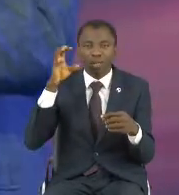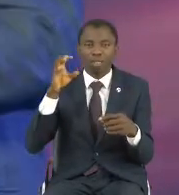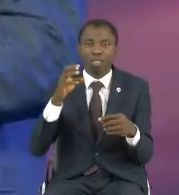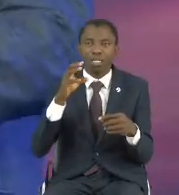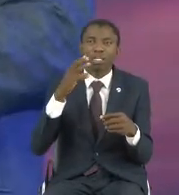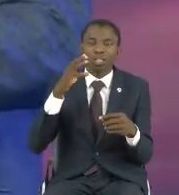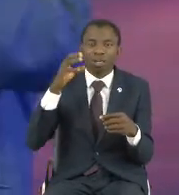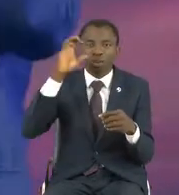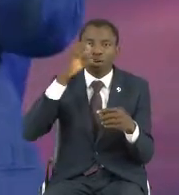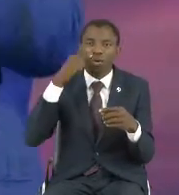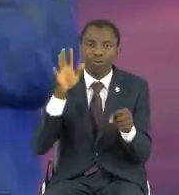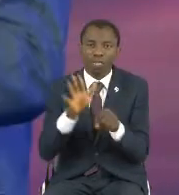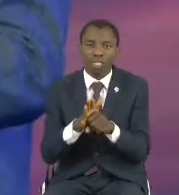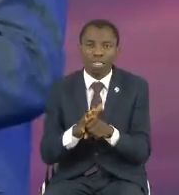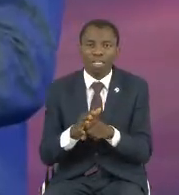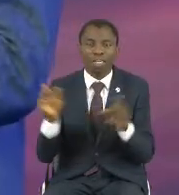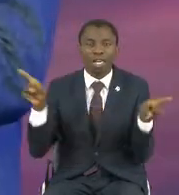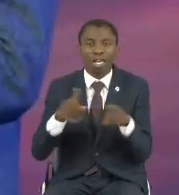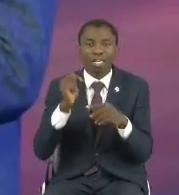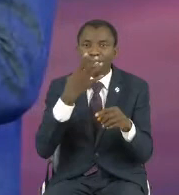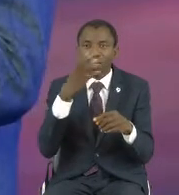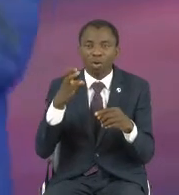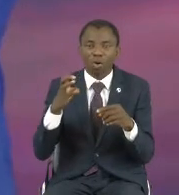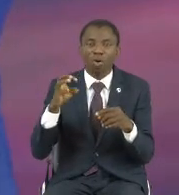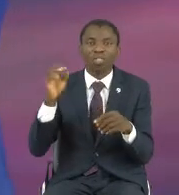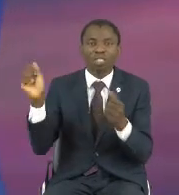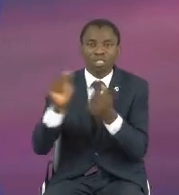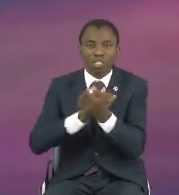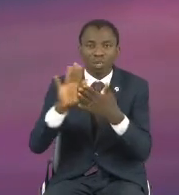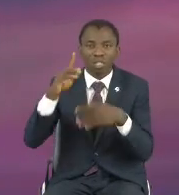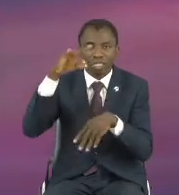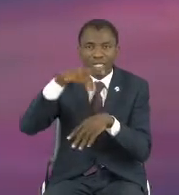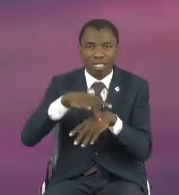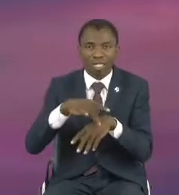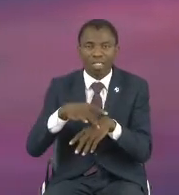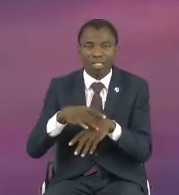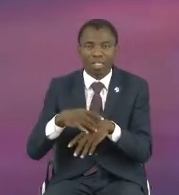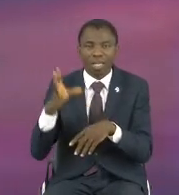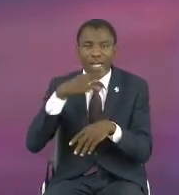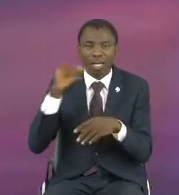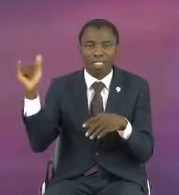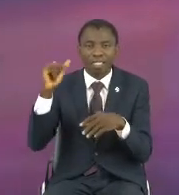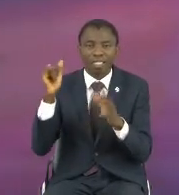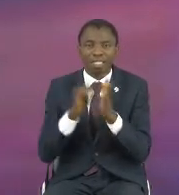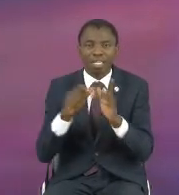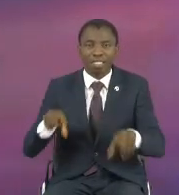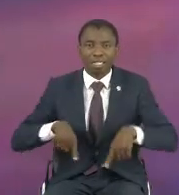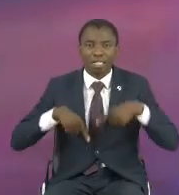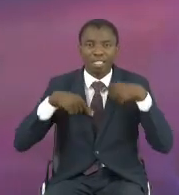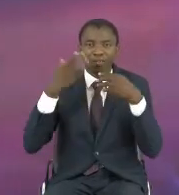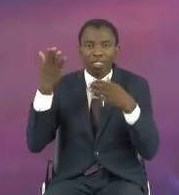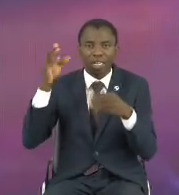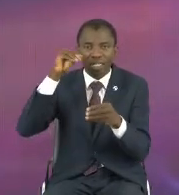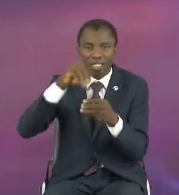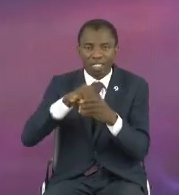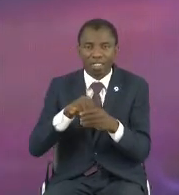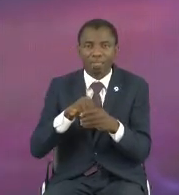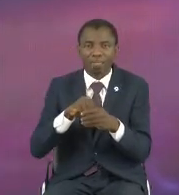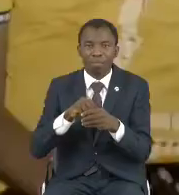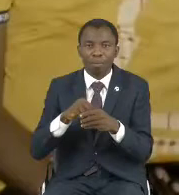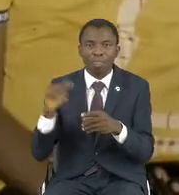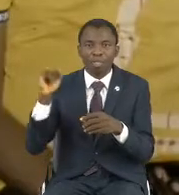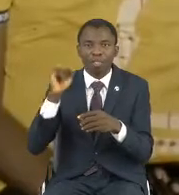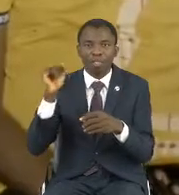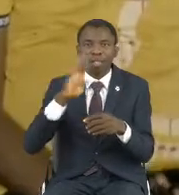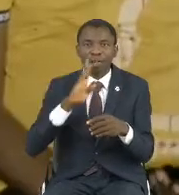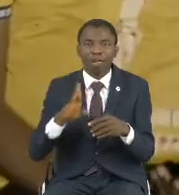curse devoured the earth, and they that dwell therein are